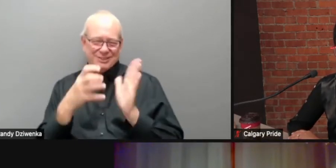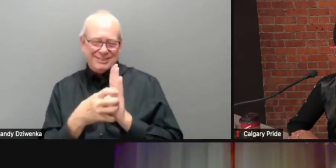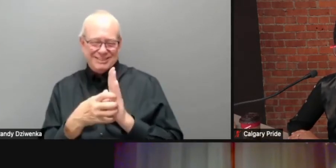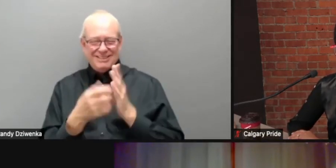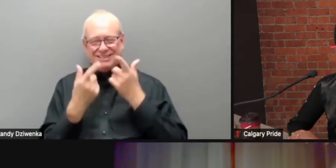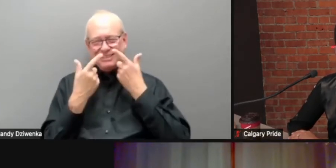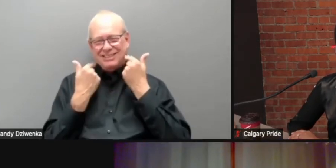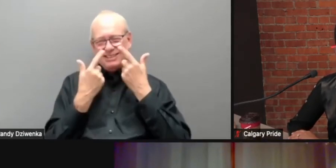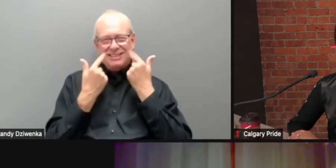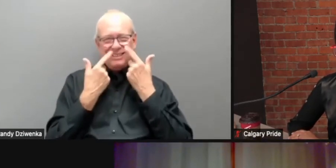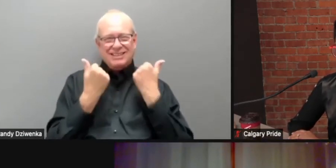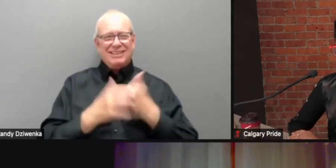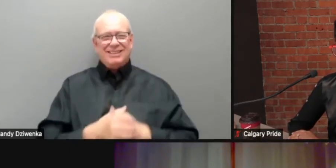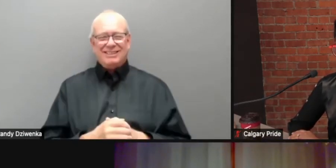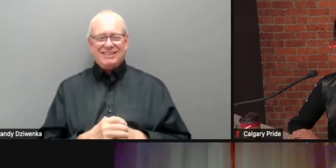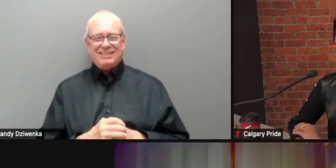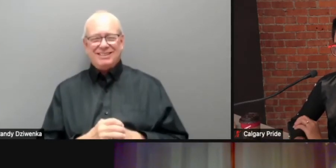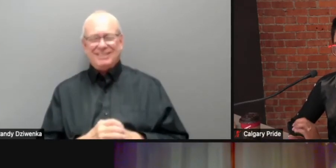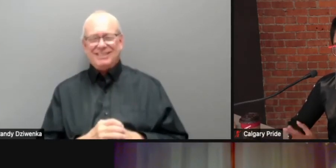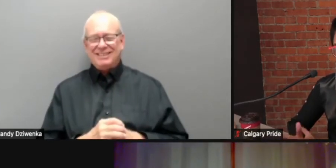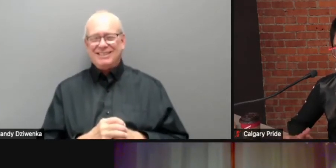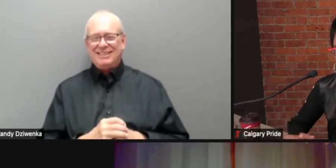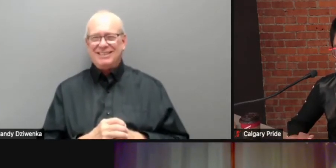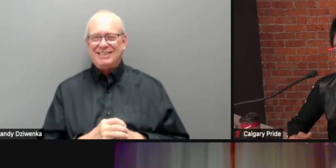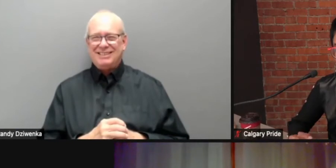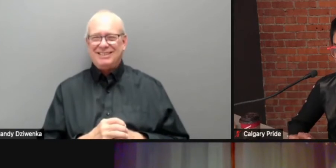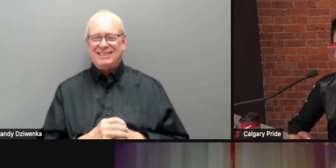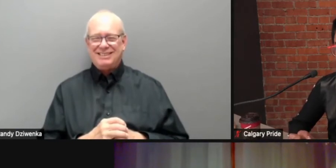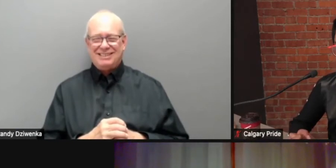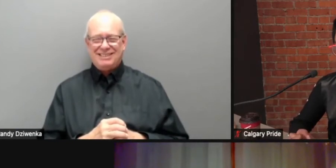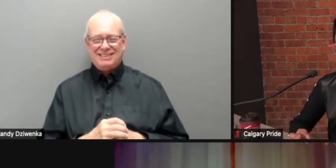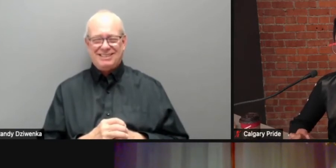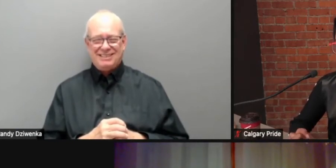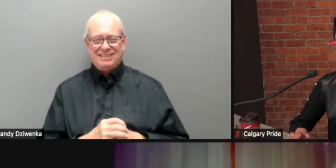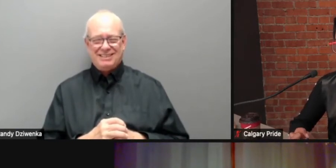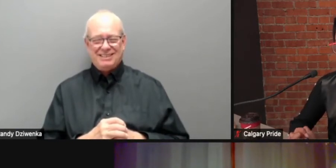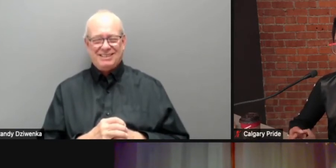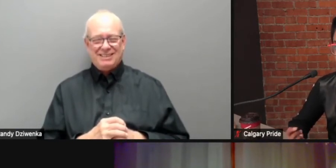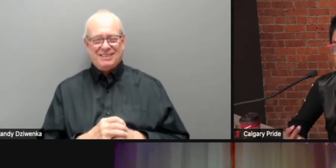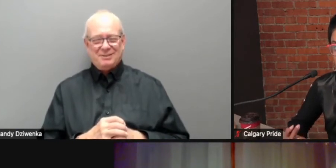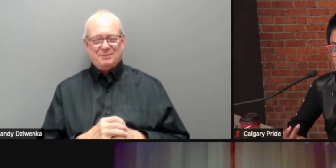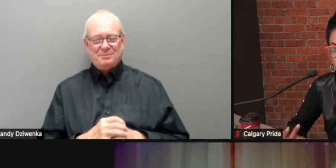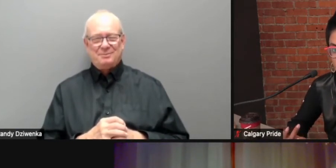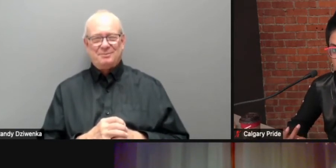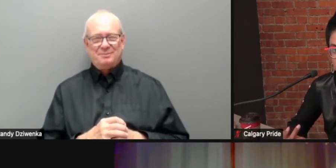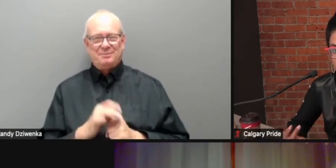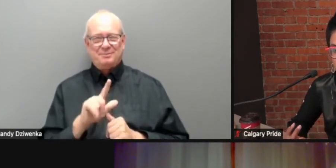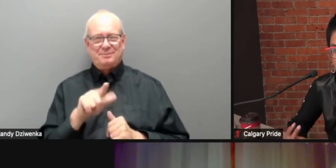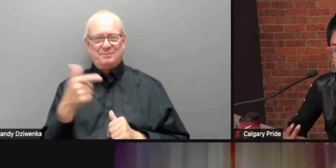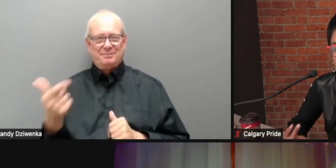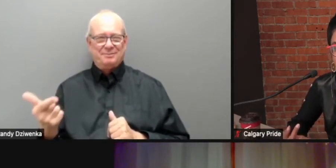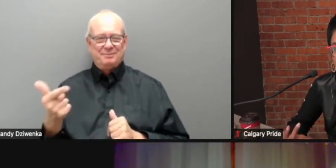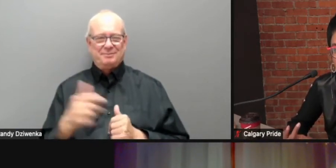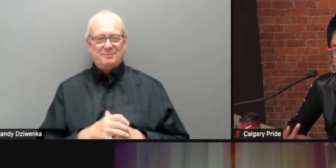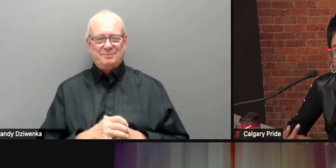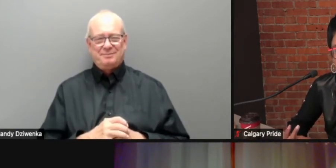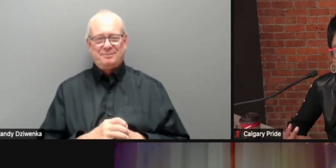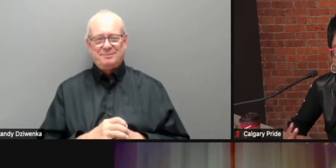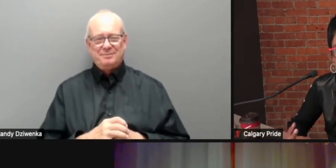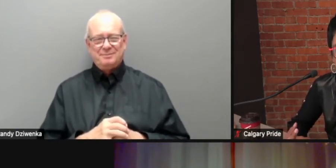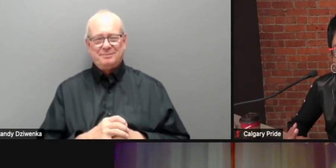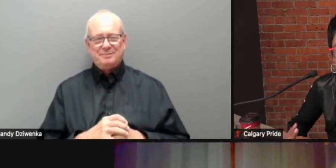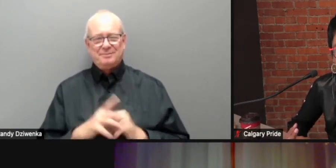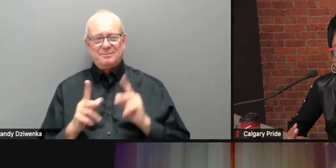I'm going to move us along to the next part of our program and this is where the viewers, you get to take